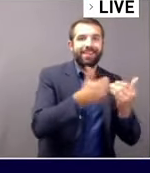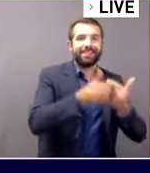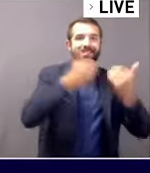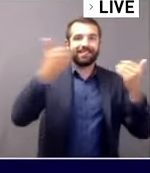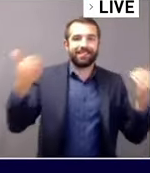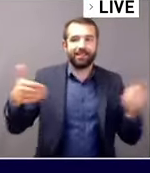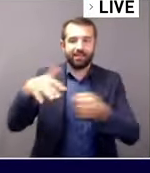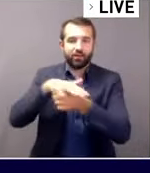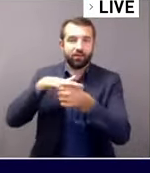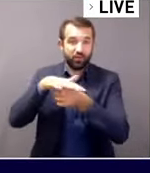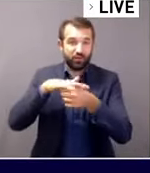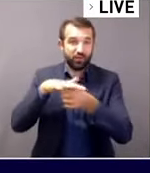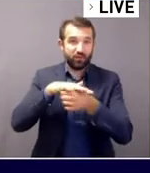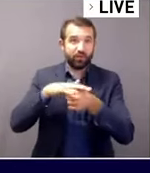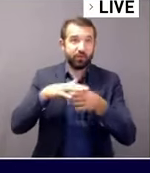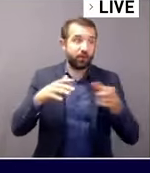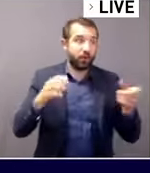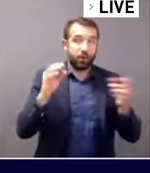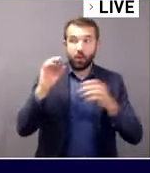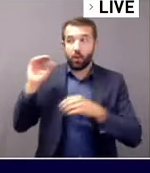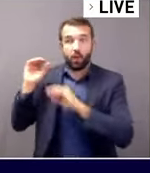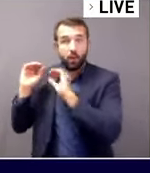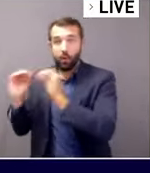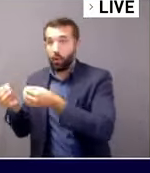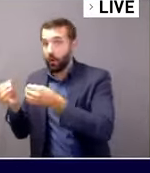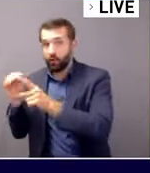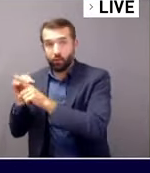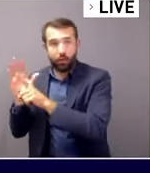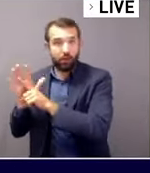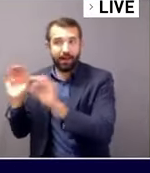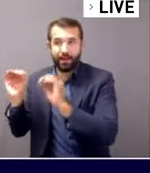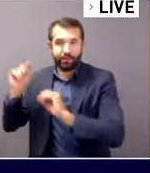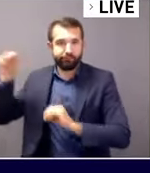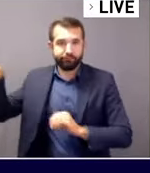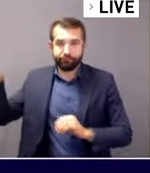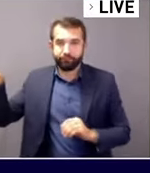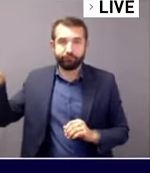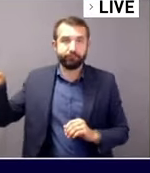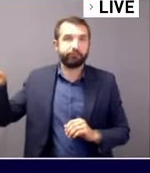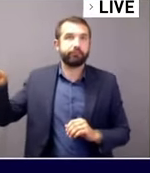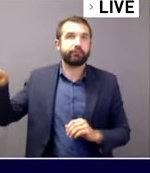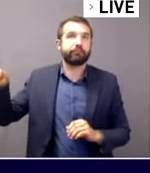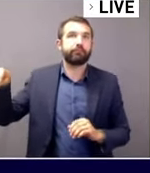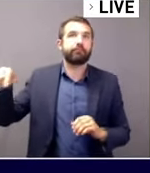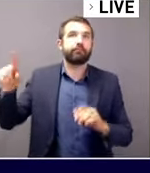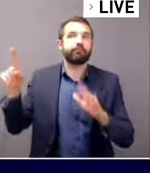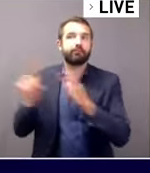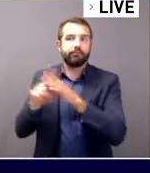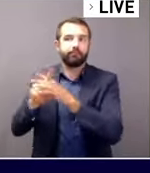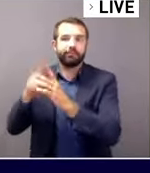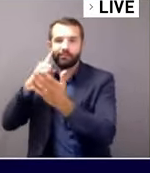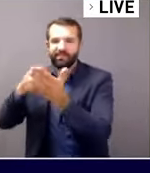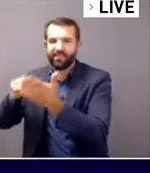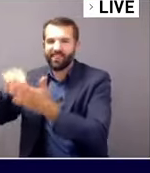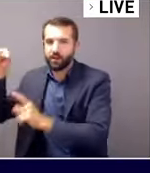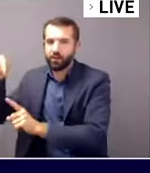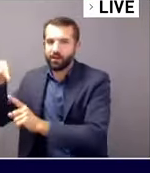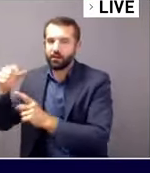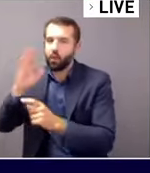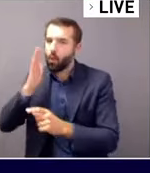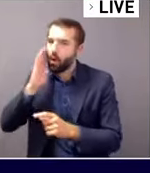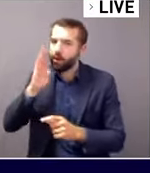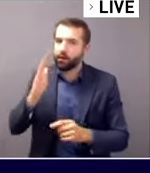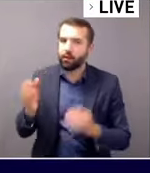known cases or exposures. More investigation is needed there, Charlie. I want to be really clear, that is not a